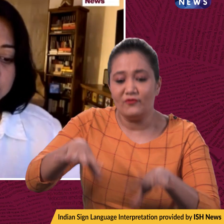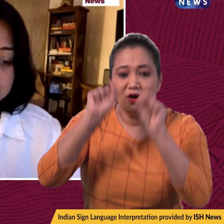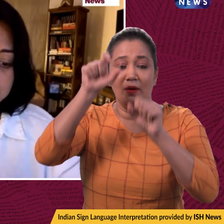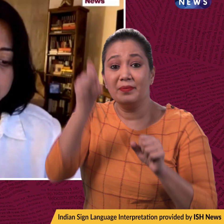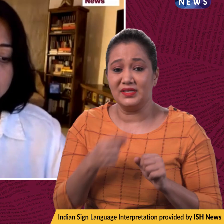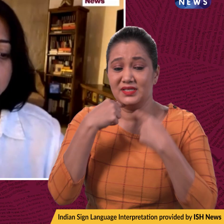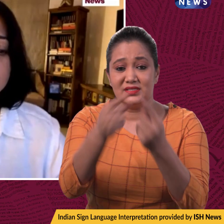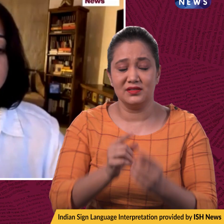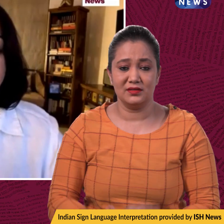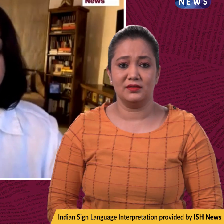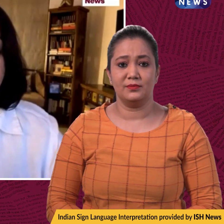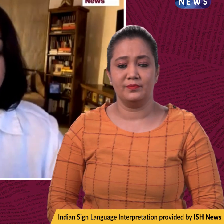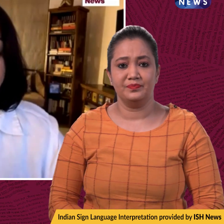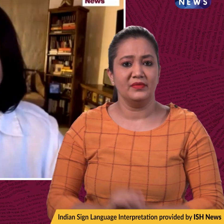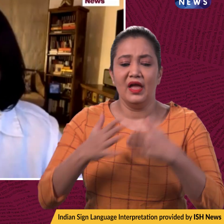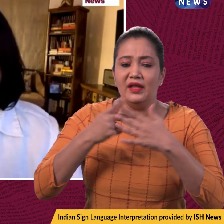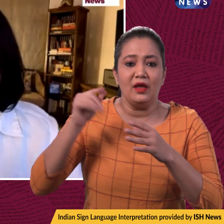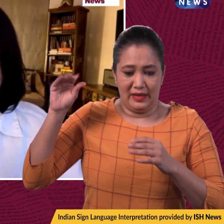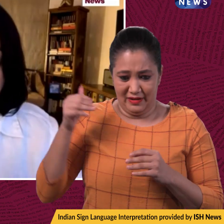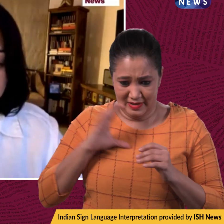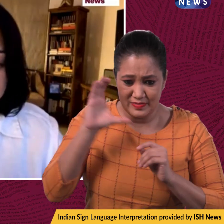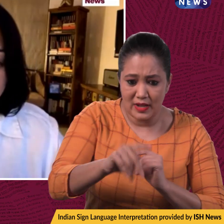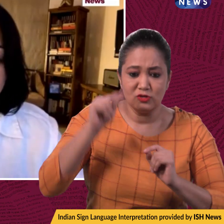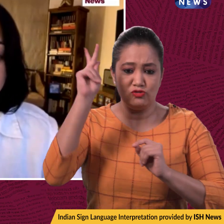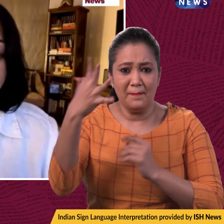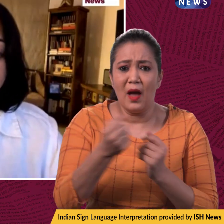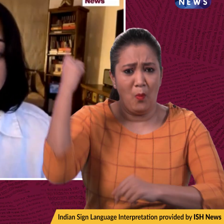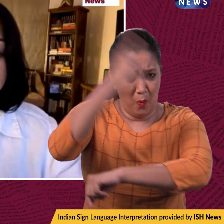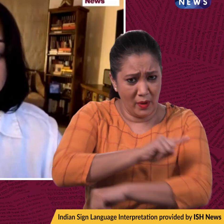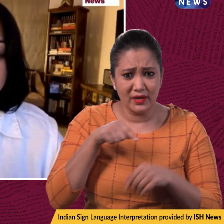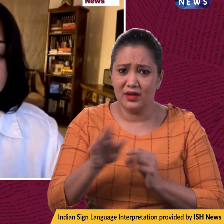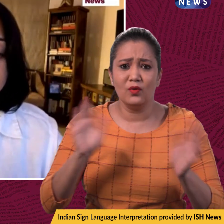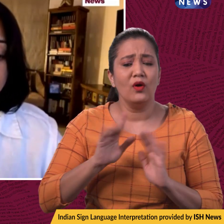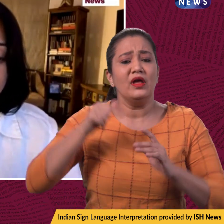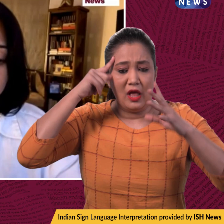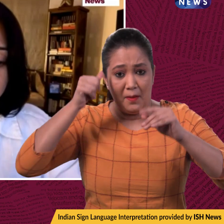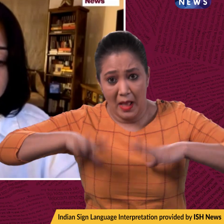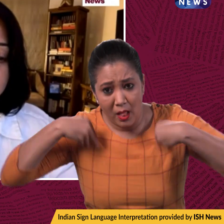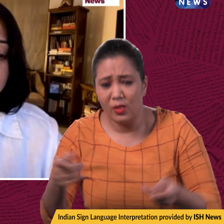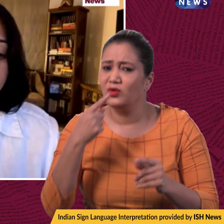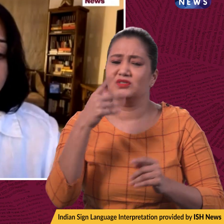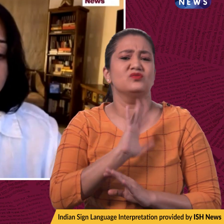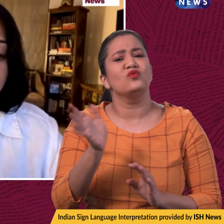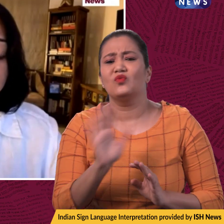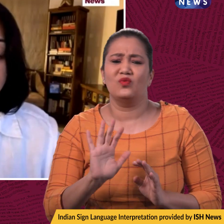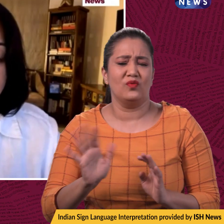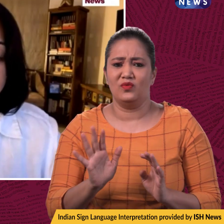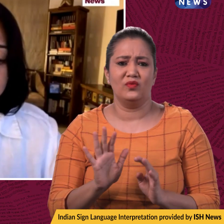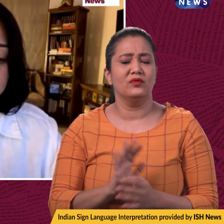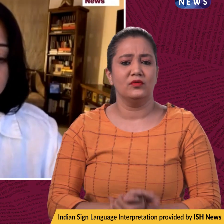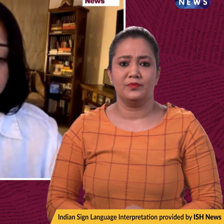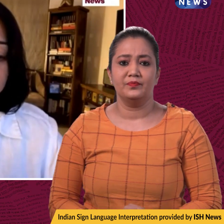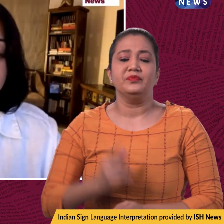Shekhar Sharma said, and I quote, "No investor comes for one day. We should say investors lost wealth. We should